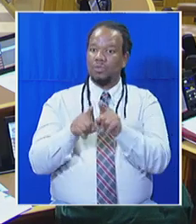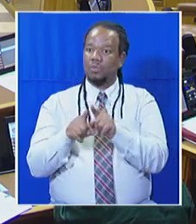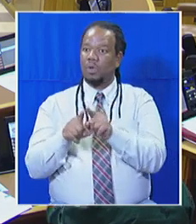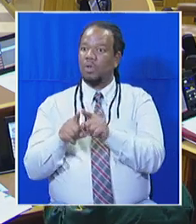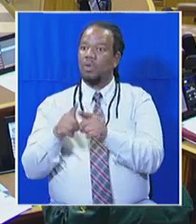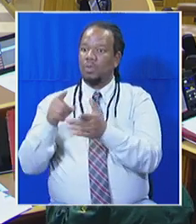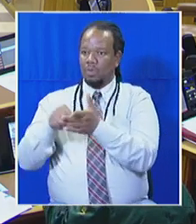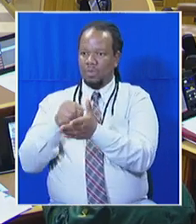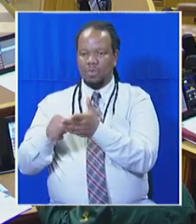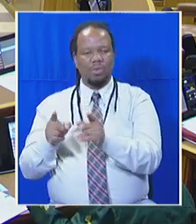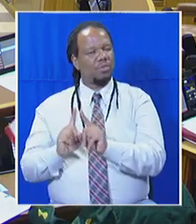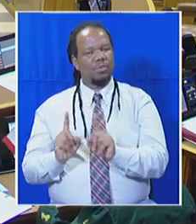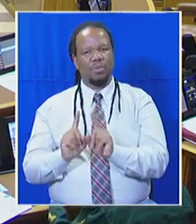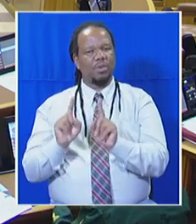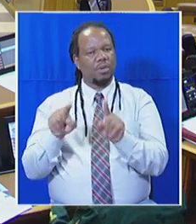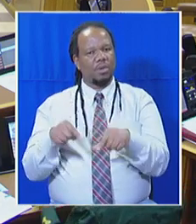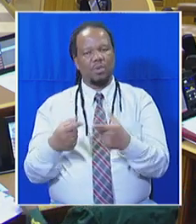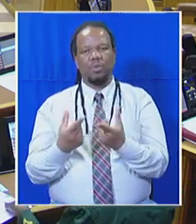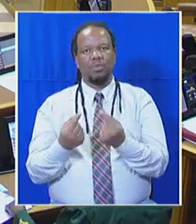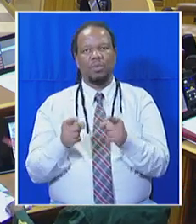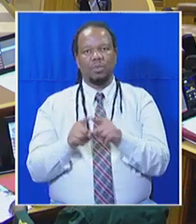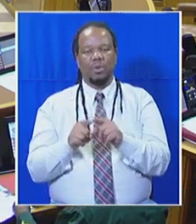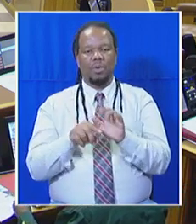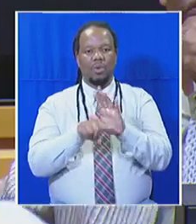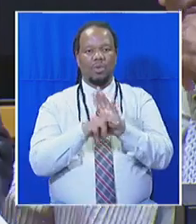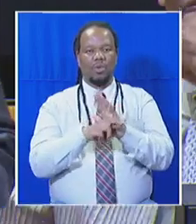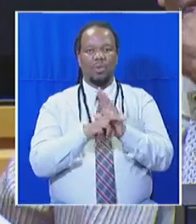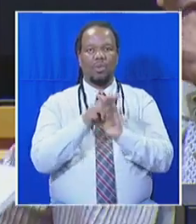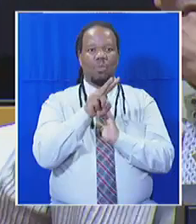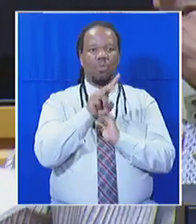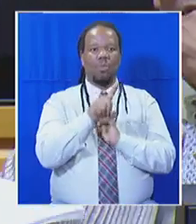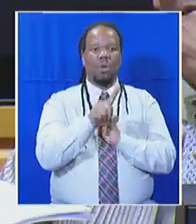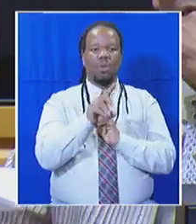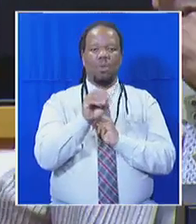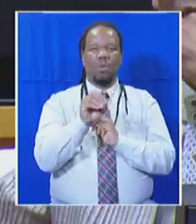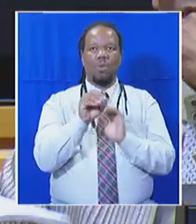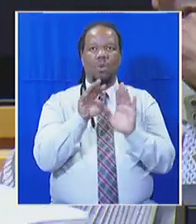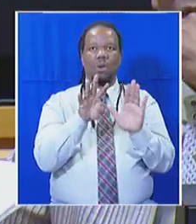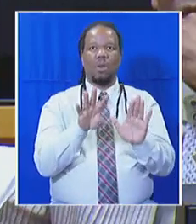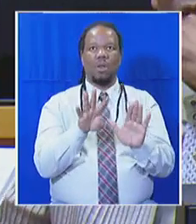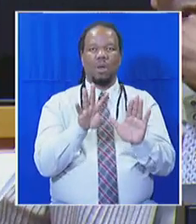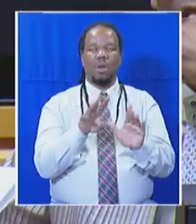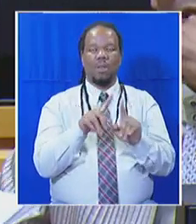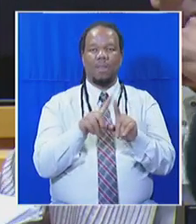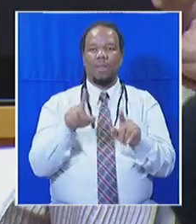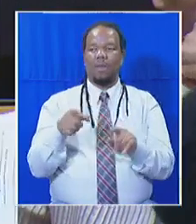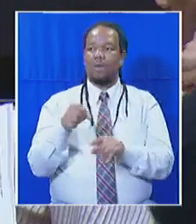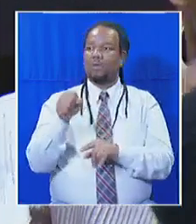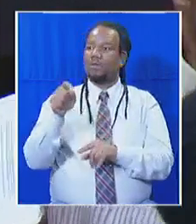We cannot correct the wrong with another wrong. Rule 109 that the Honourable Steenhuisen is